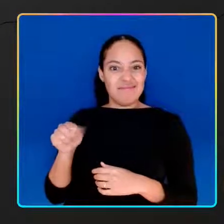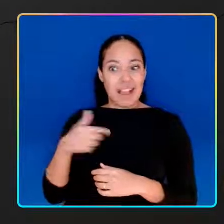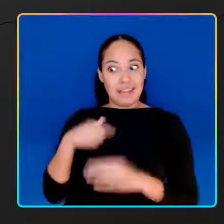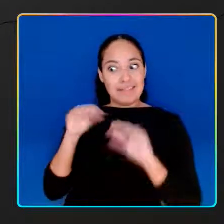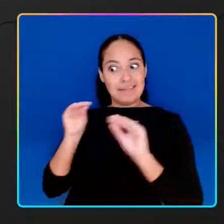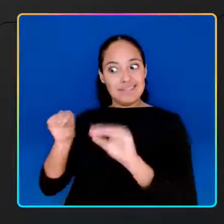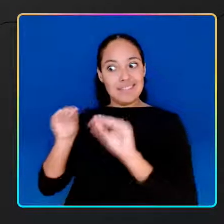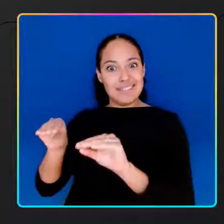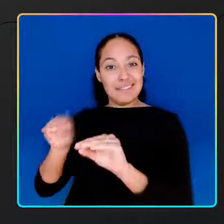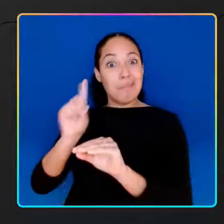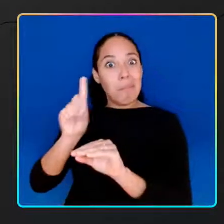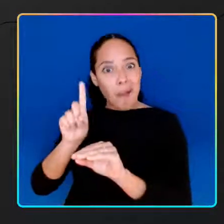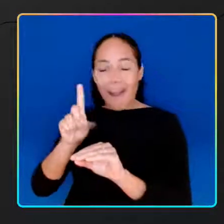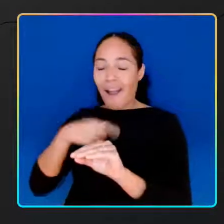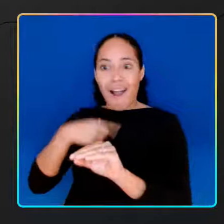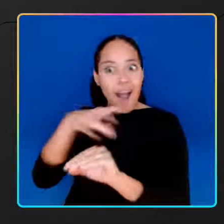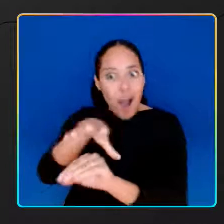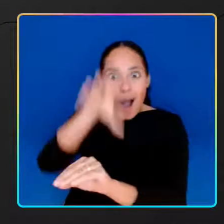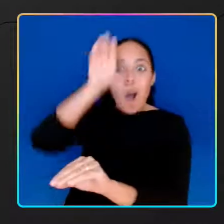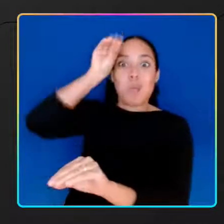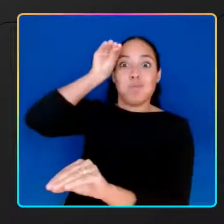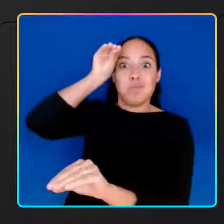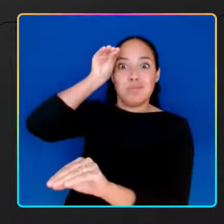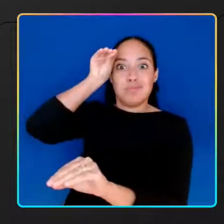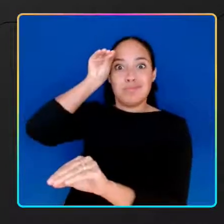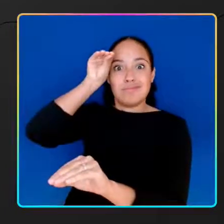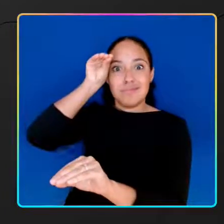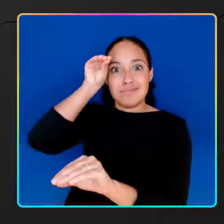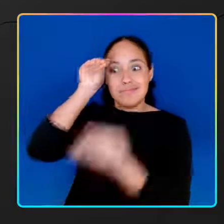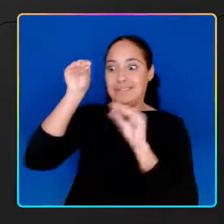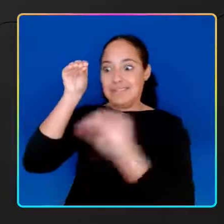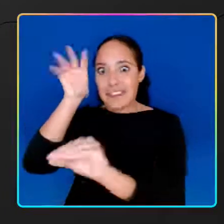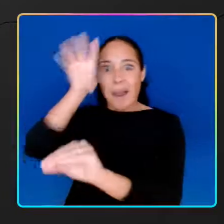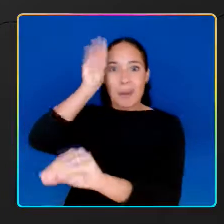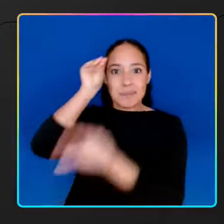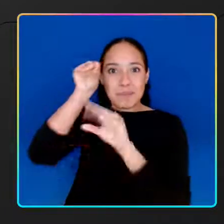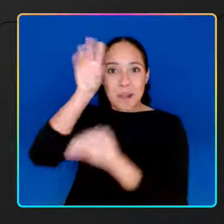learn more. So I really appreciate that opportunity.